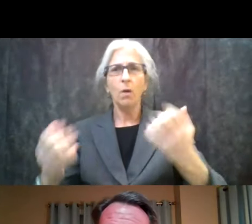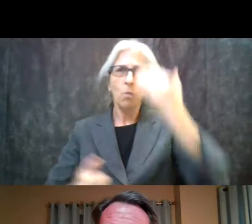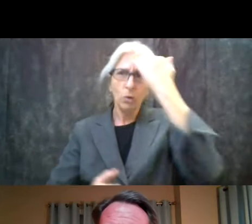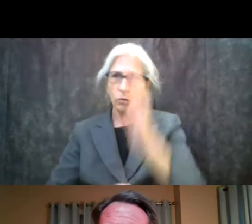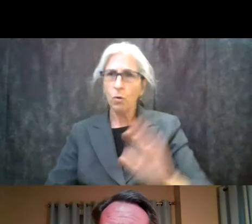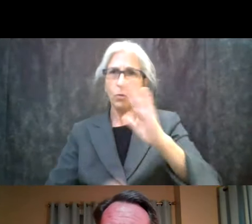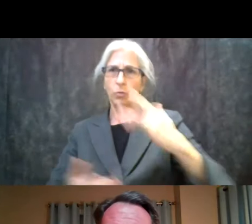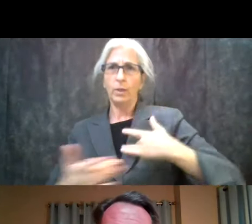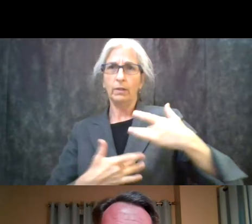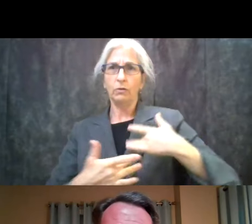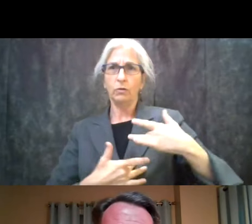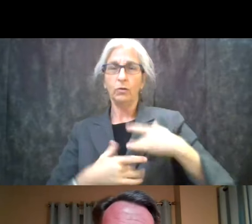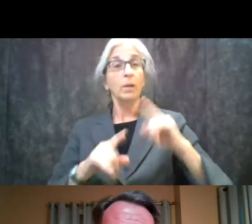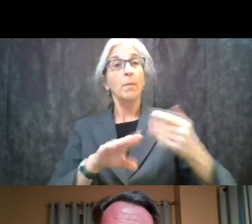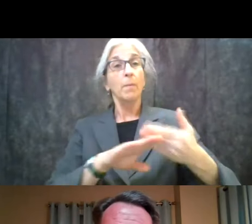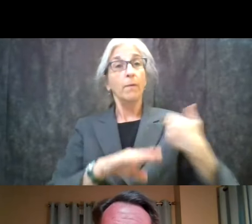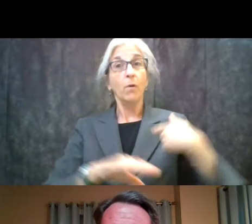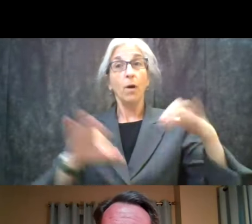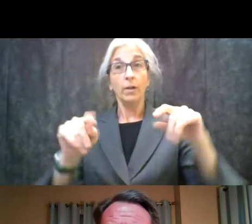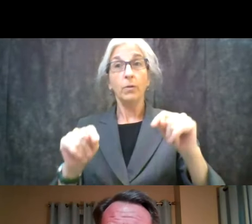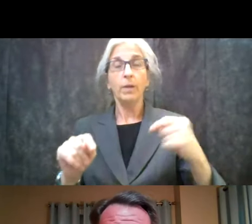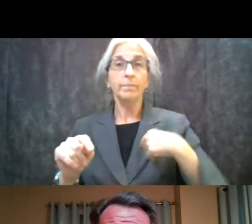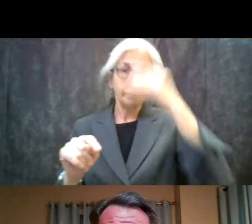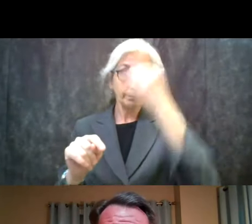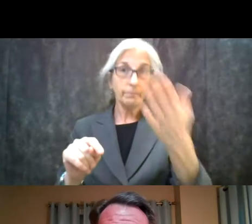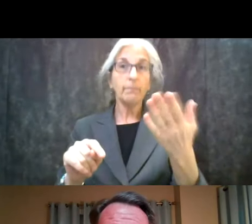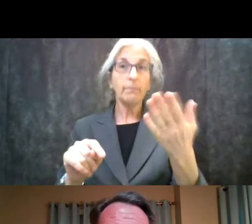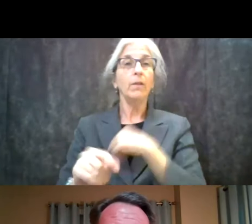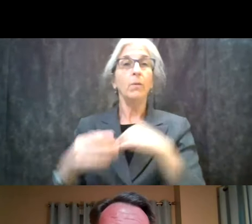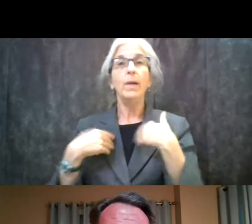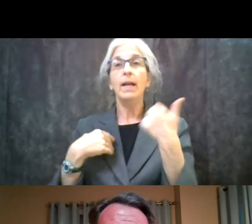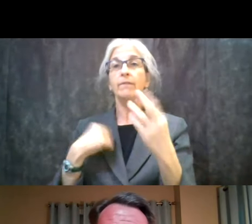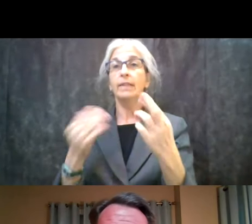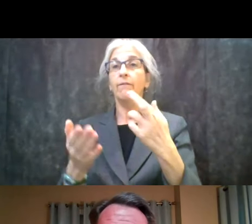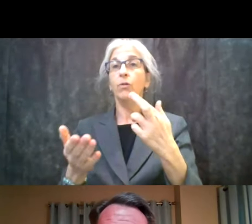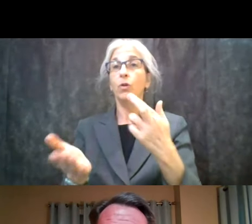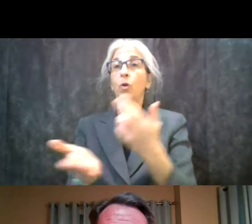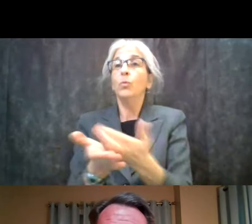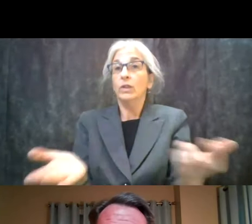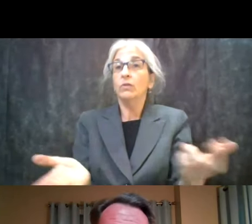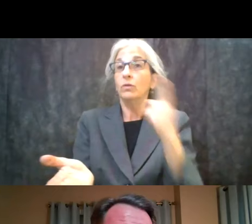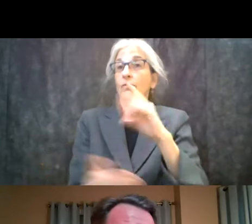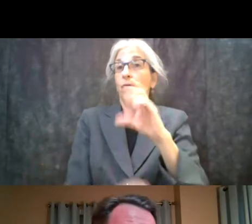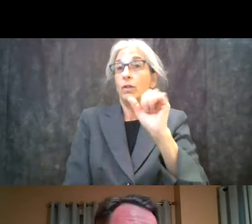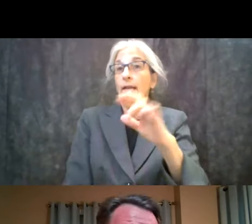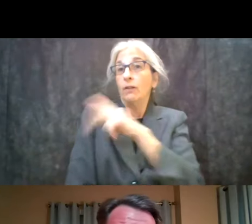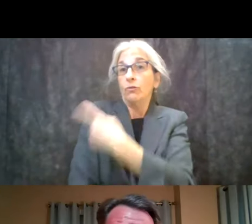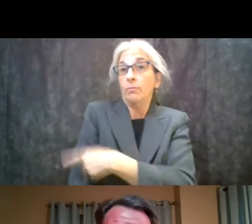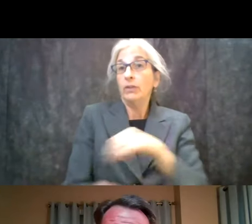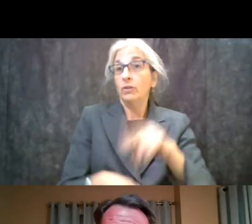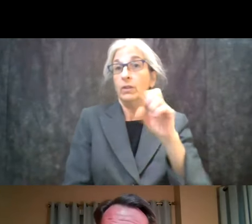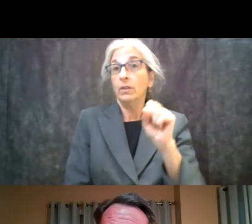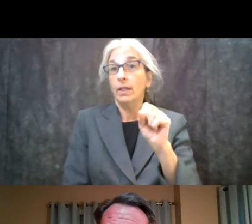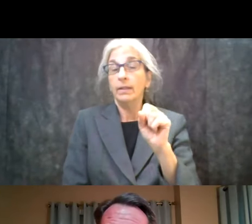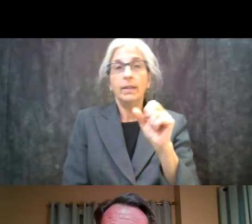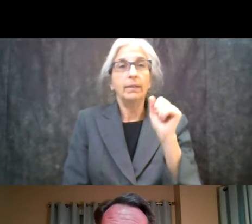are. But before I do that, I wanted to point out that we have several resources for cancer patients in the United States. So if you're interested